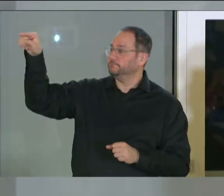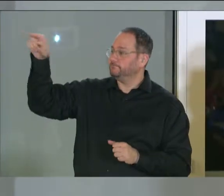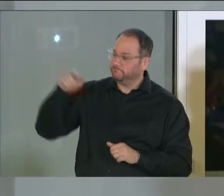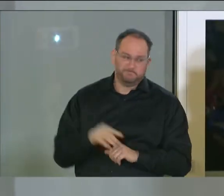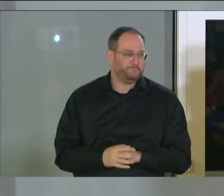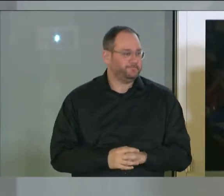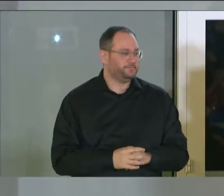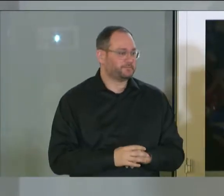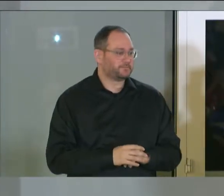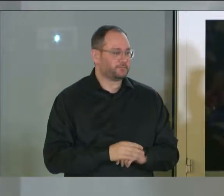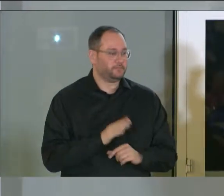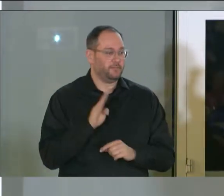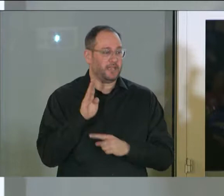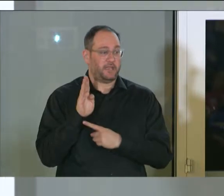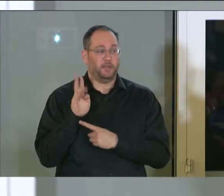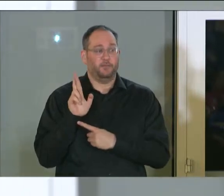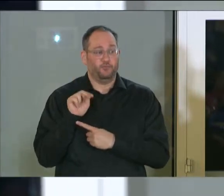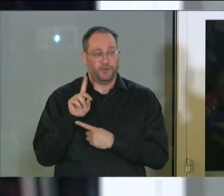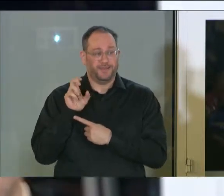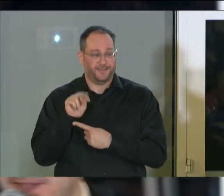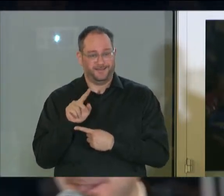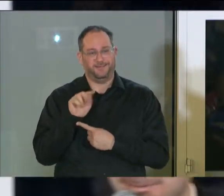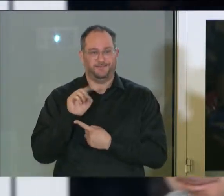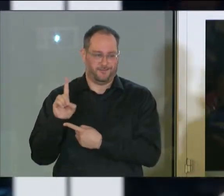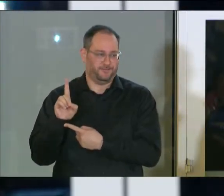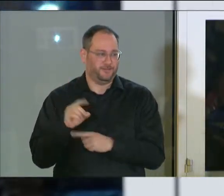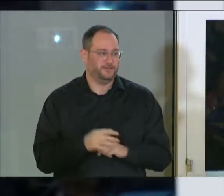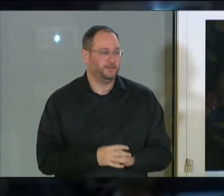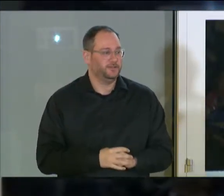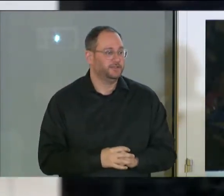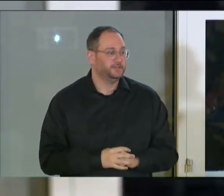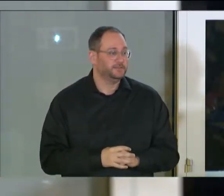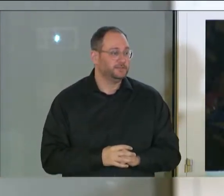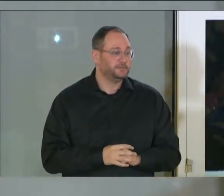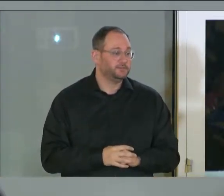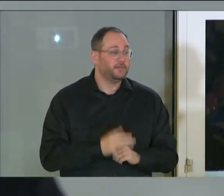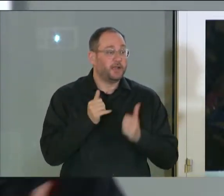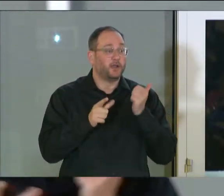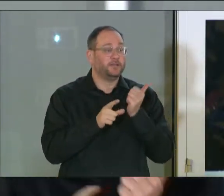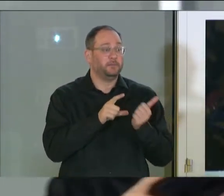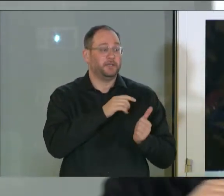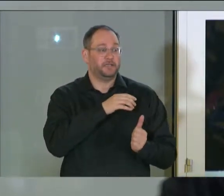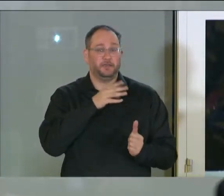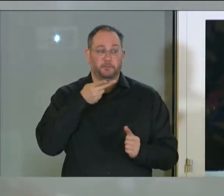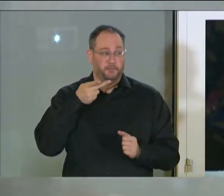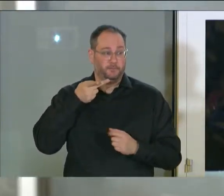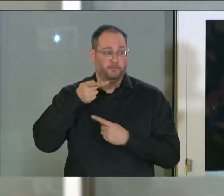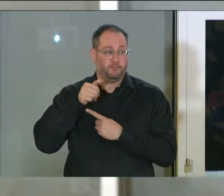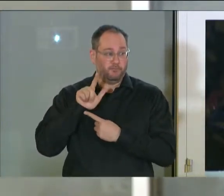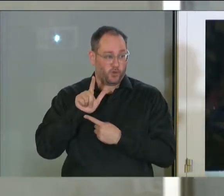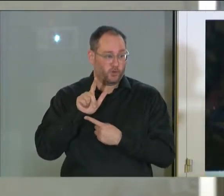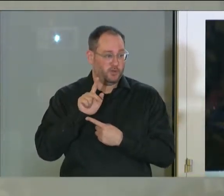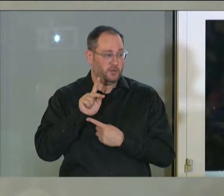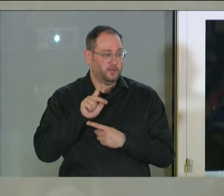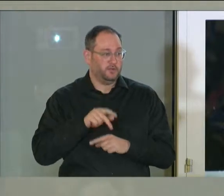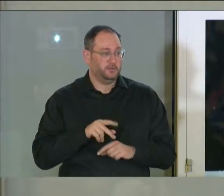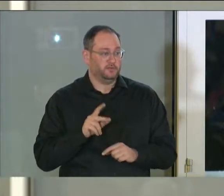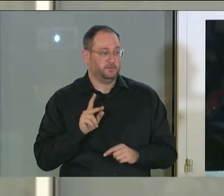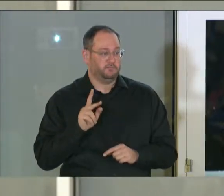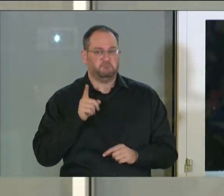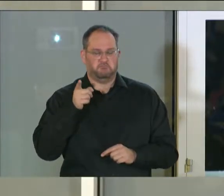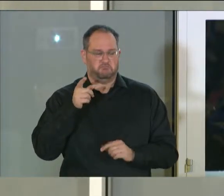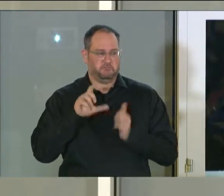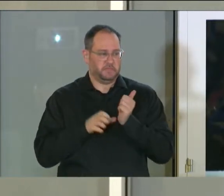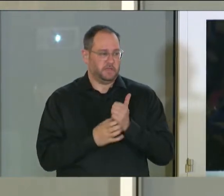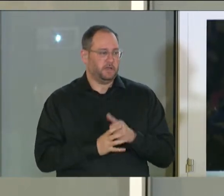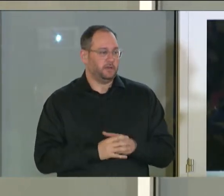Next, you'll hear from our Deputy Mayor for Education, Paul Kine. Good evening, everyone. My name is Paul Kine, and I'm honored to serve